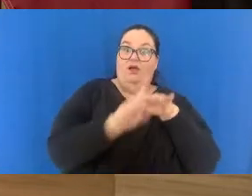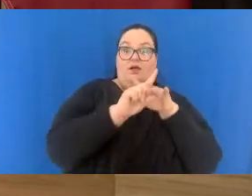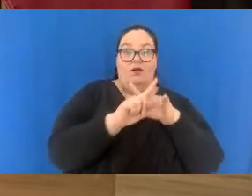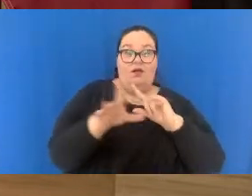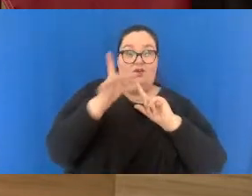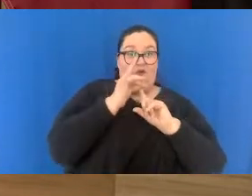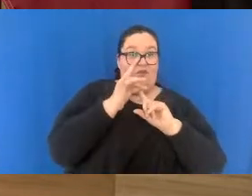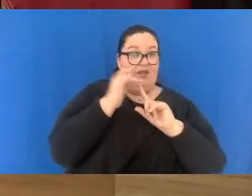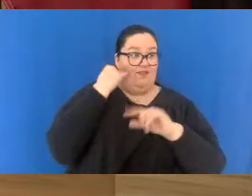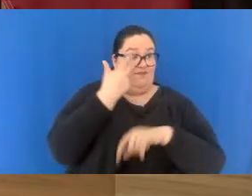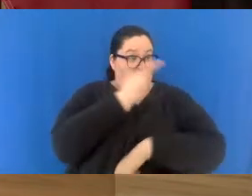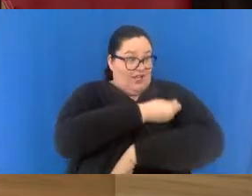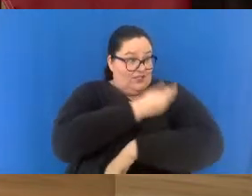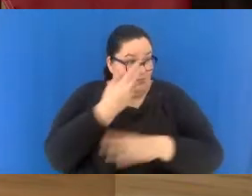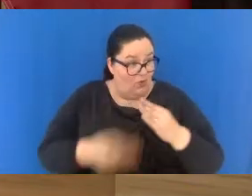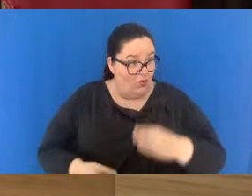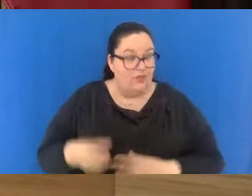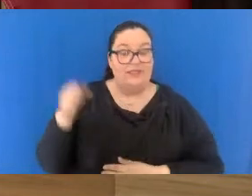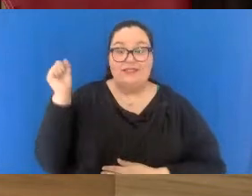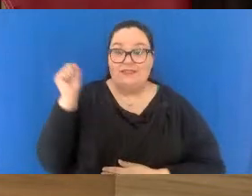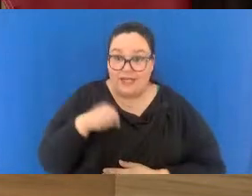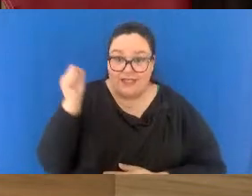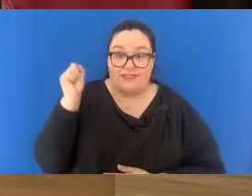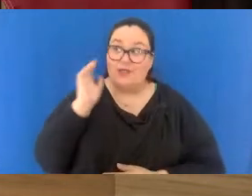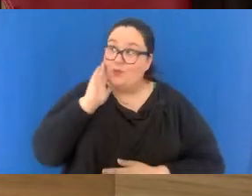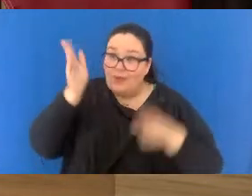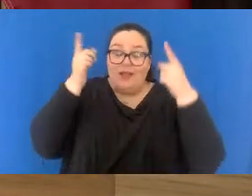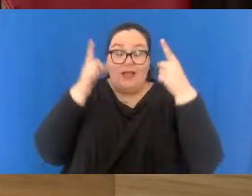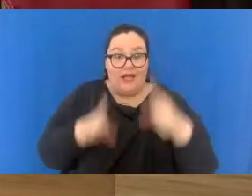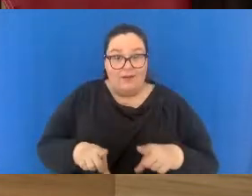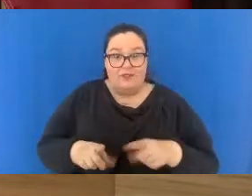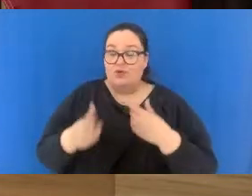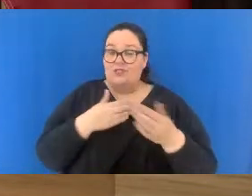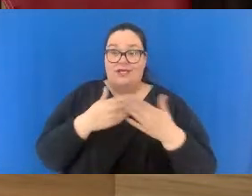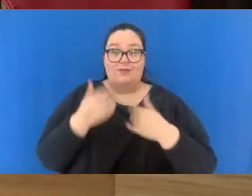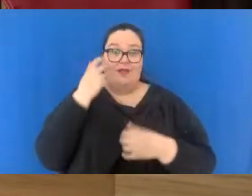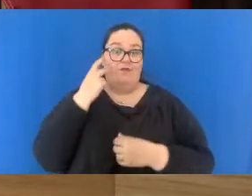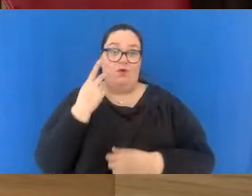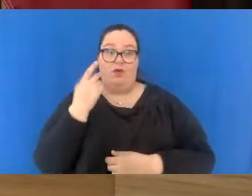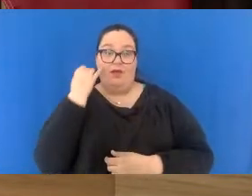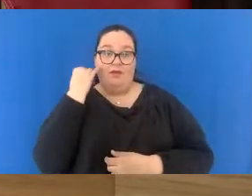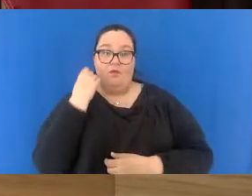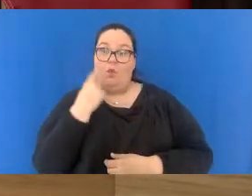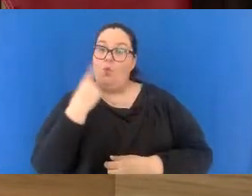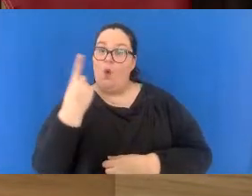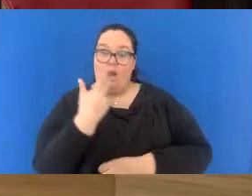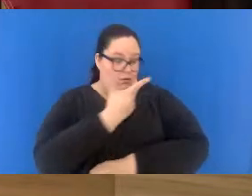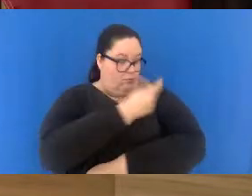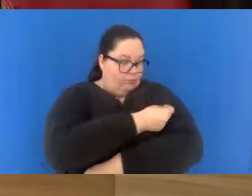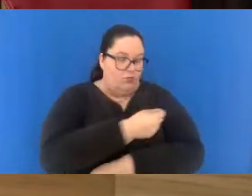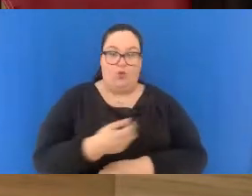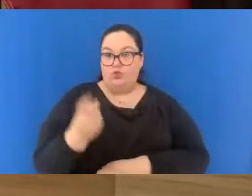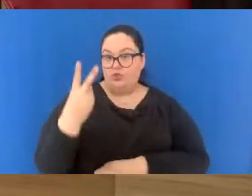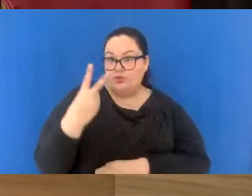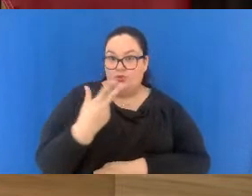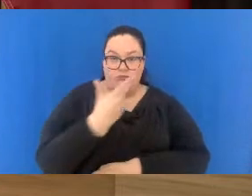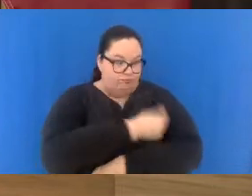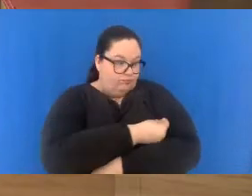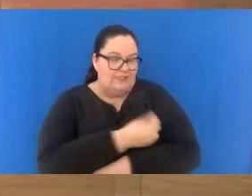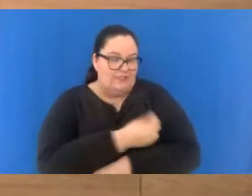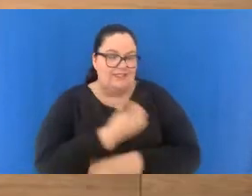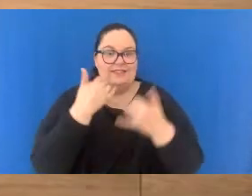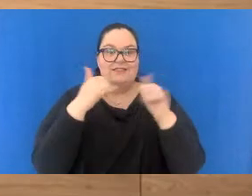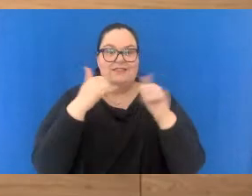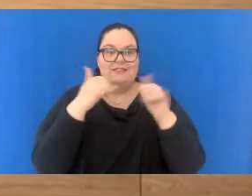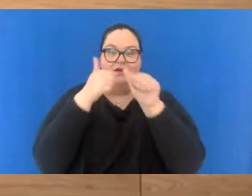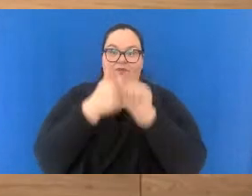we need everybody who's had 1 dose or 2 doses of any of the vaccines to continue to follow public health measures.